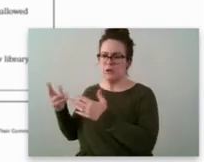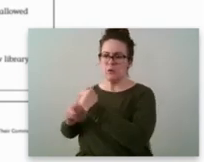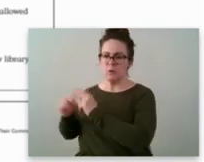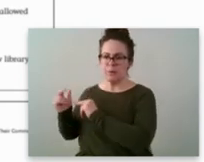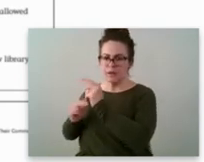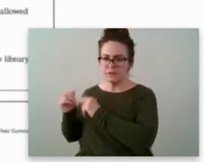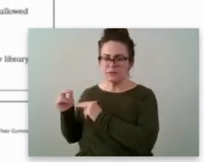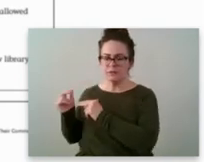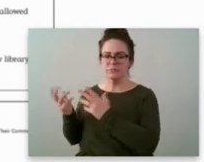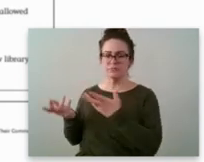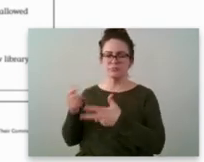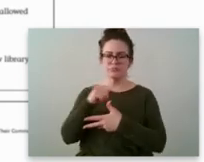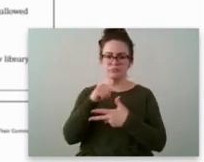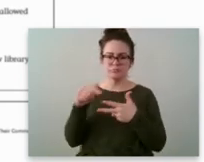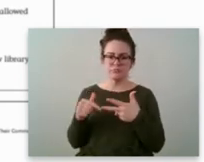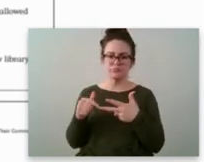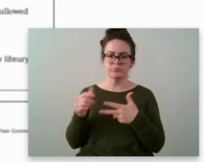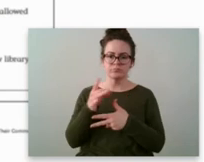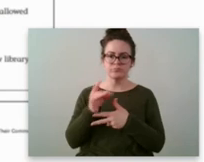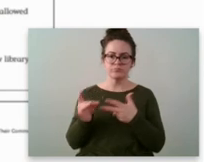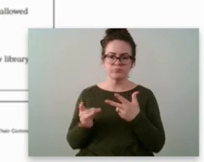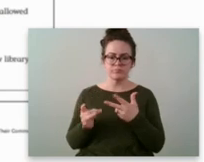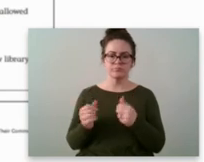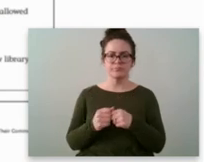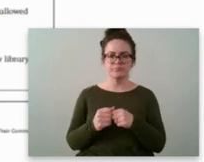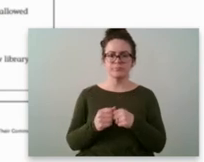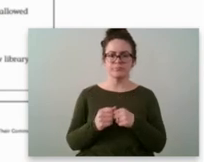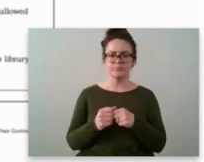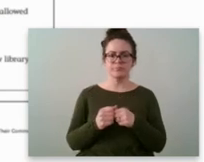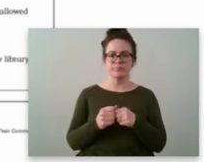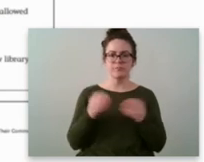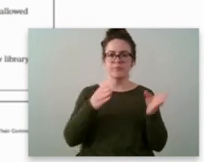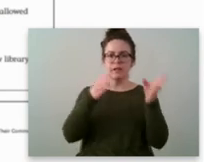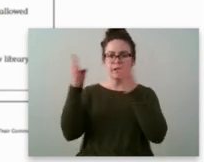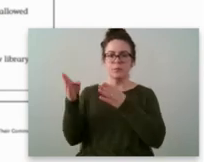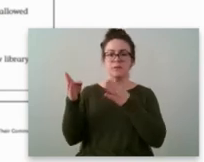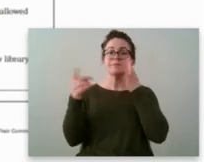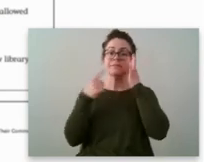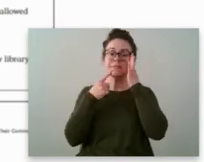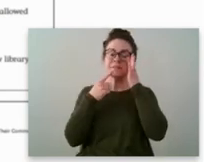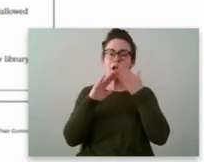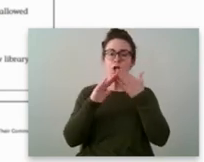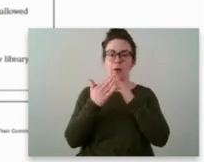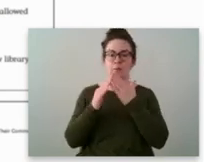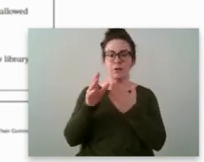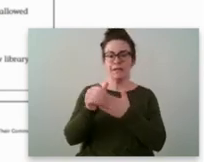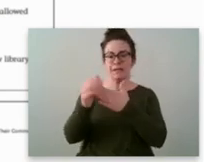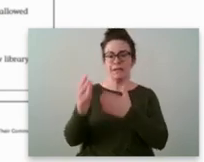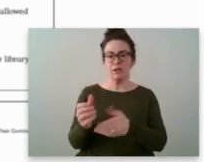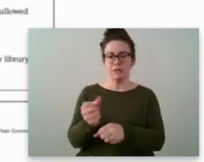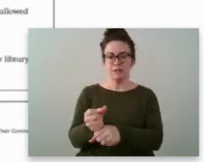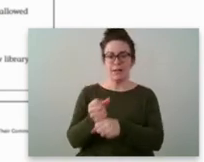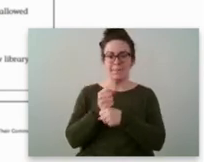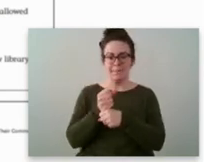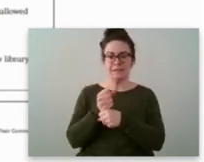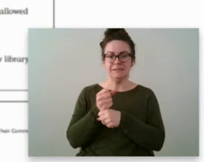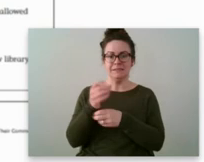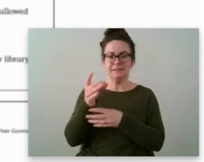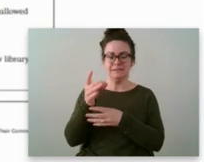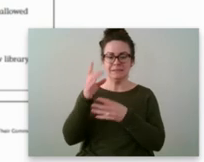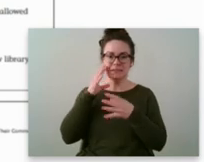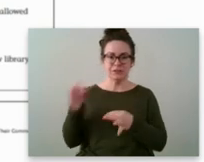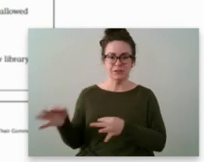what they should build when they made these? And then this one is community leaders made these decisions. The city will get